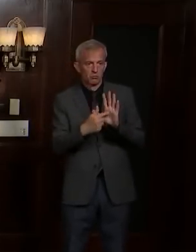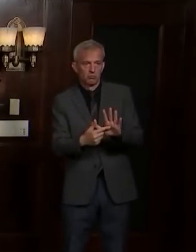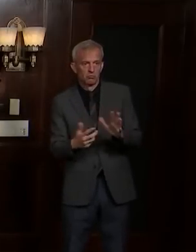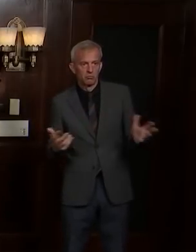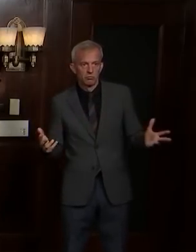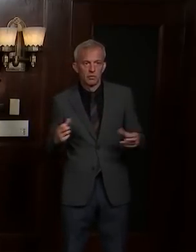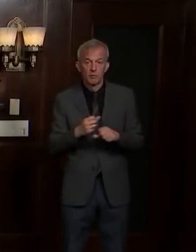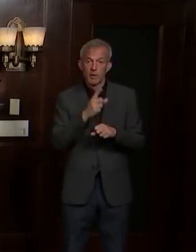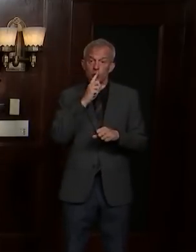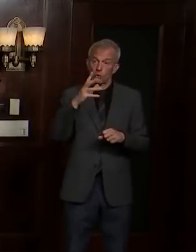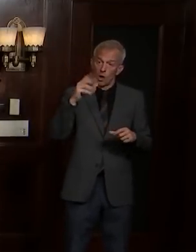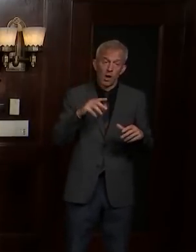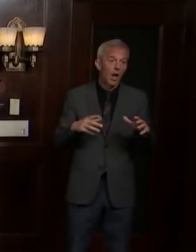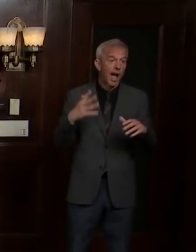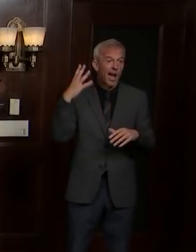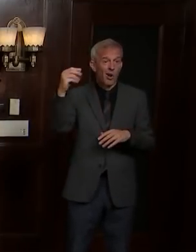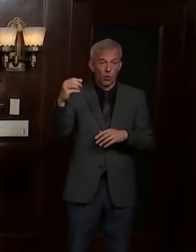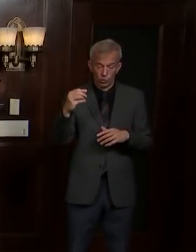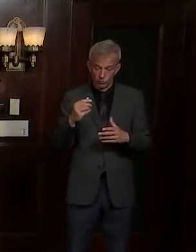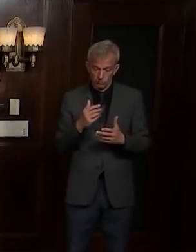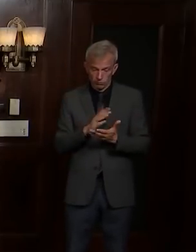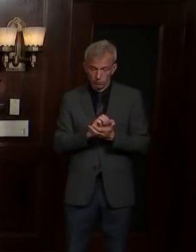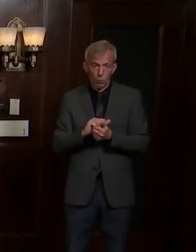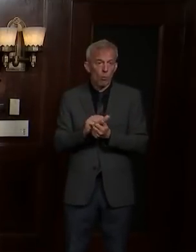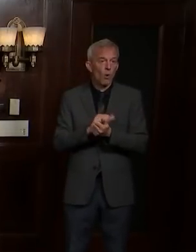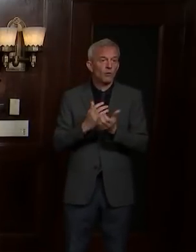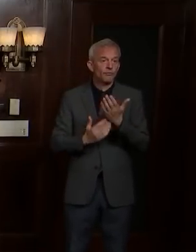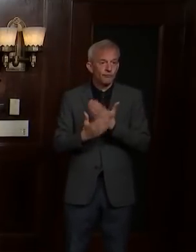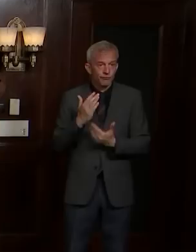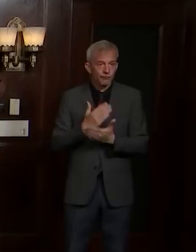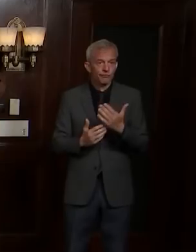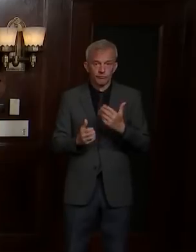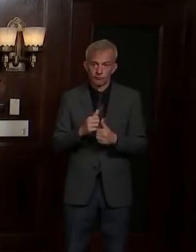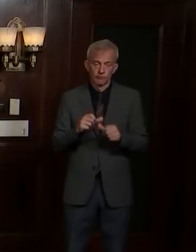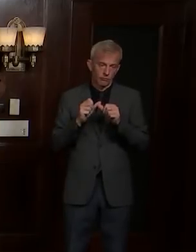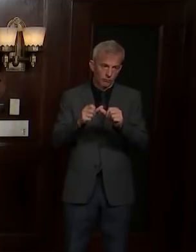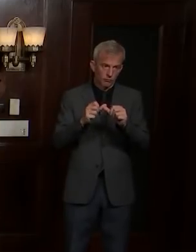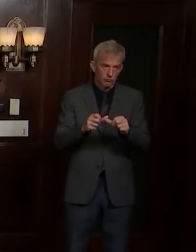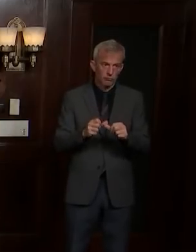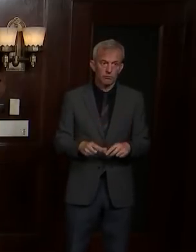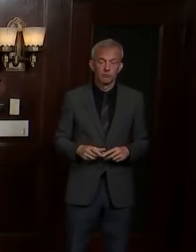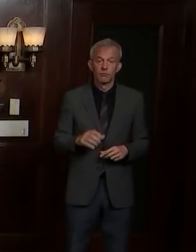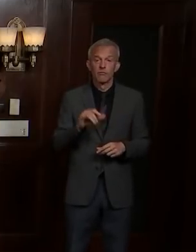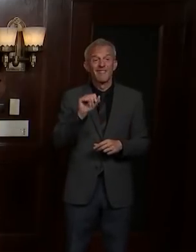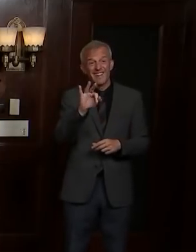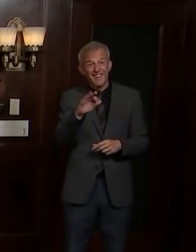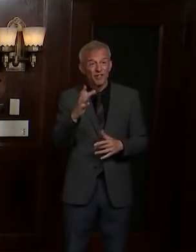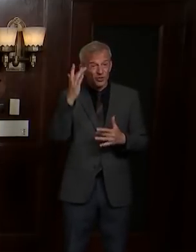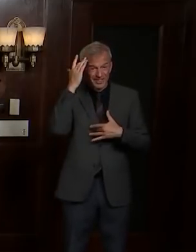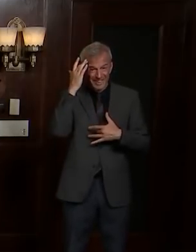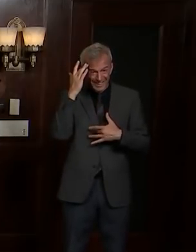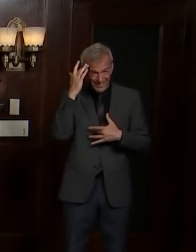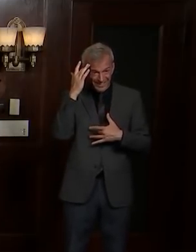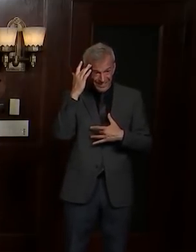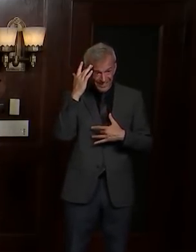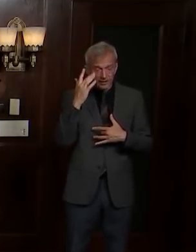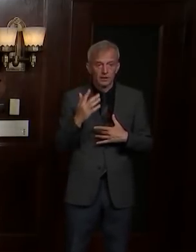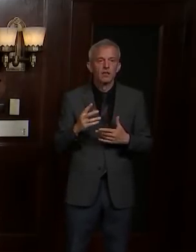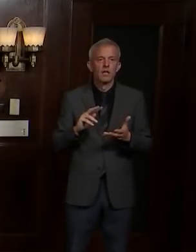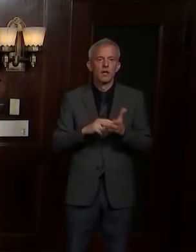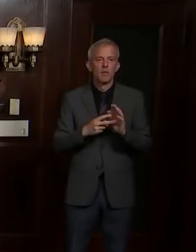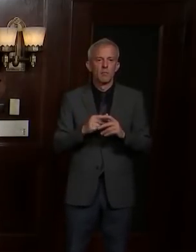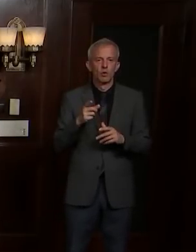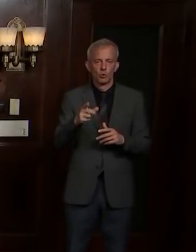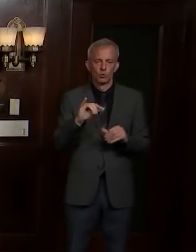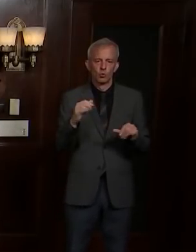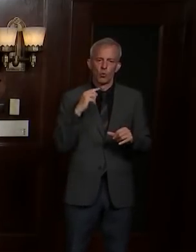about when you're sick, it's now really a recommendation that you too can cover your face, and by that I mean your nose and your